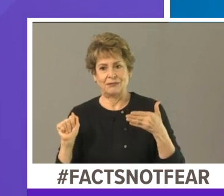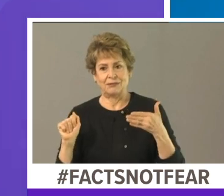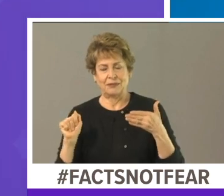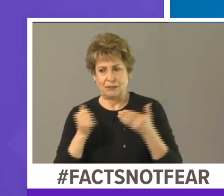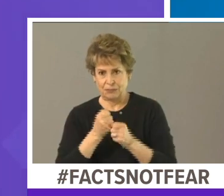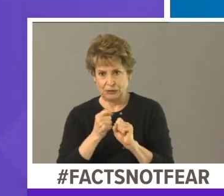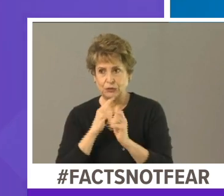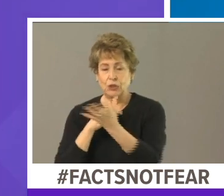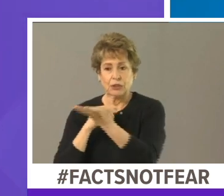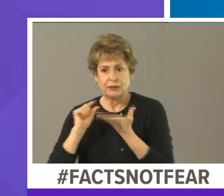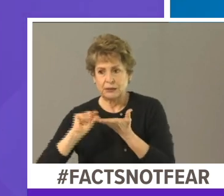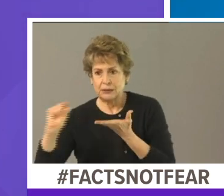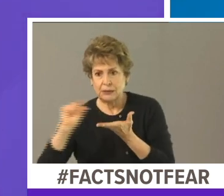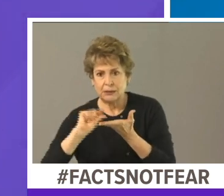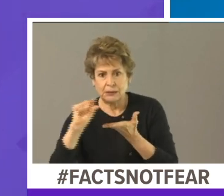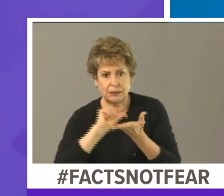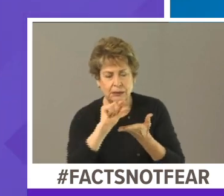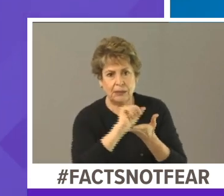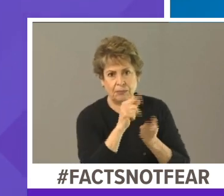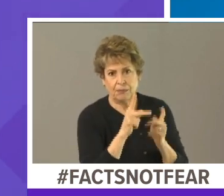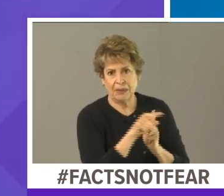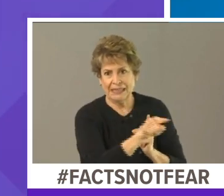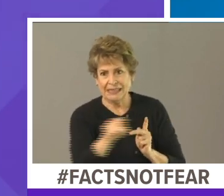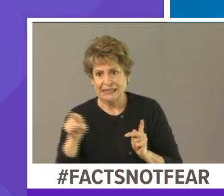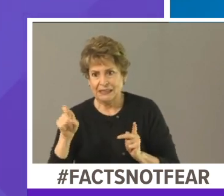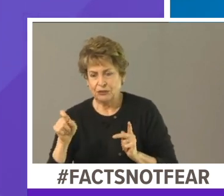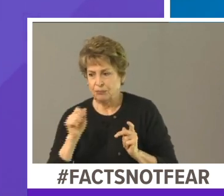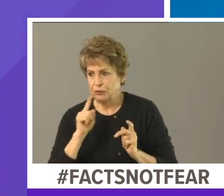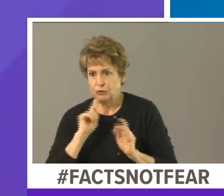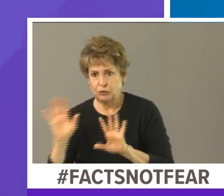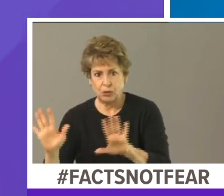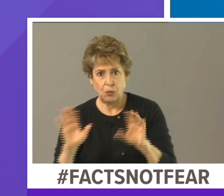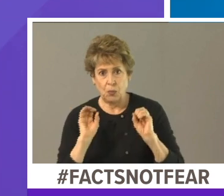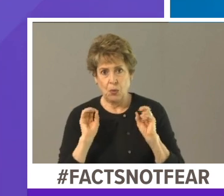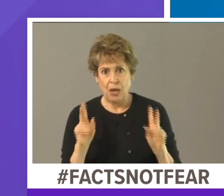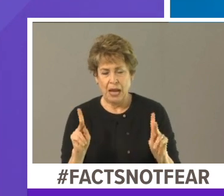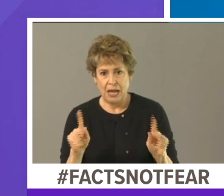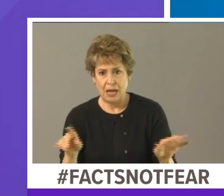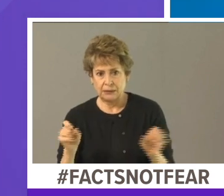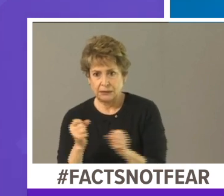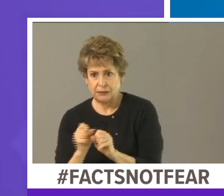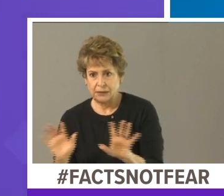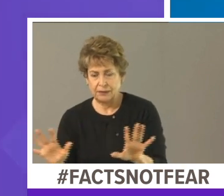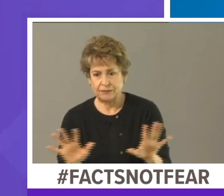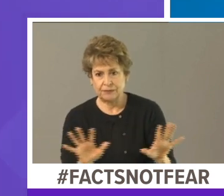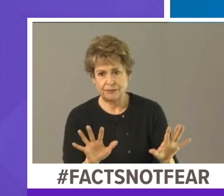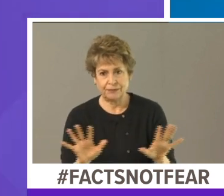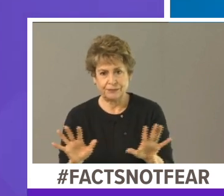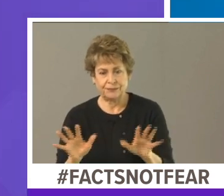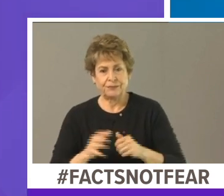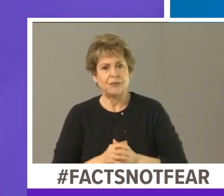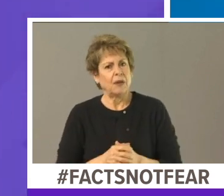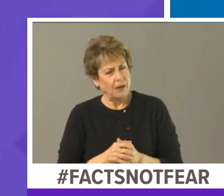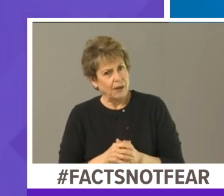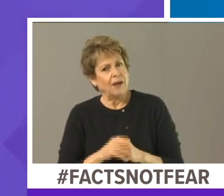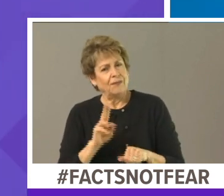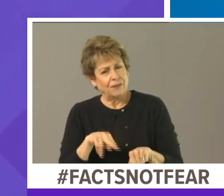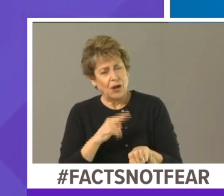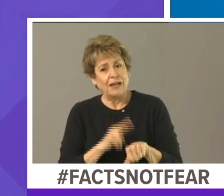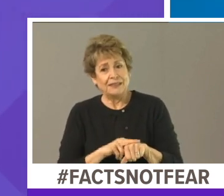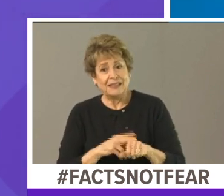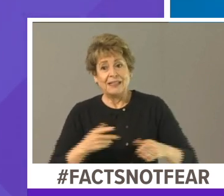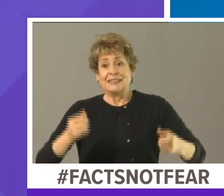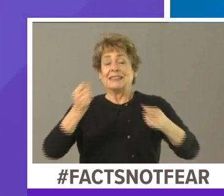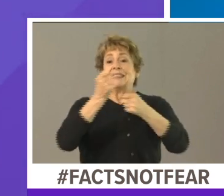social safety net. Over time, of course, we want to see Arizonans, where possible and safe,